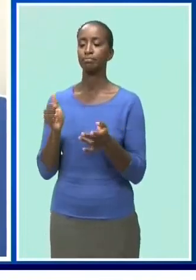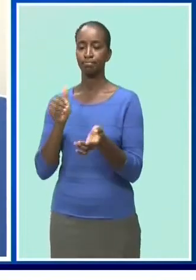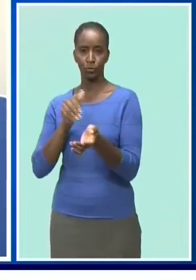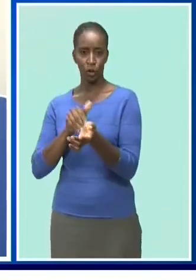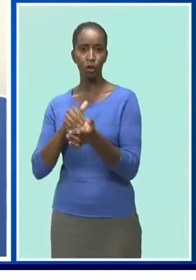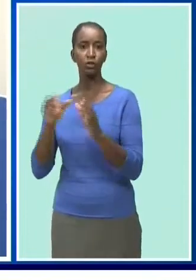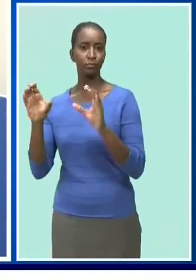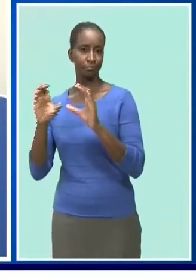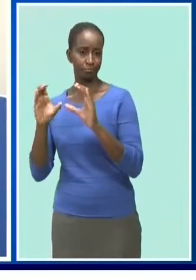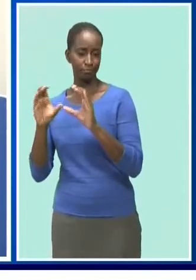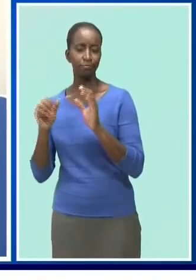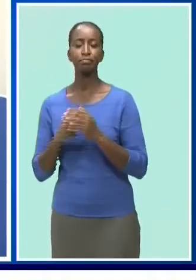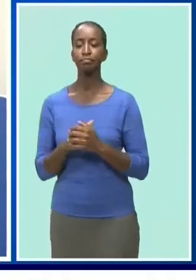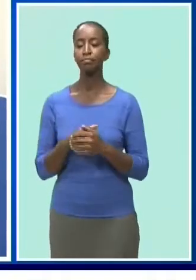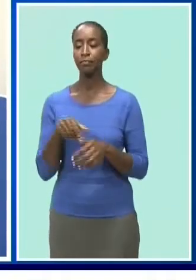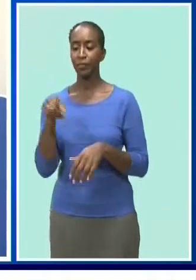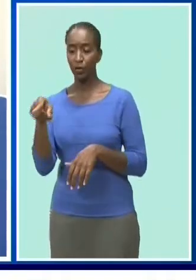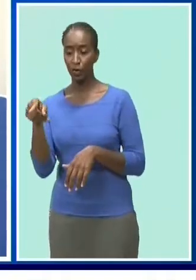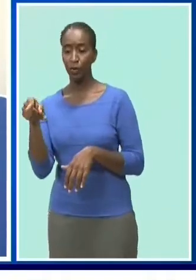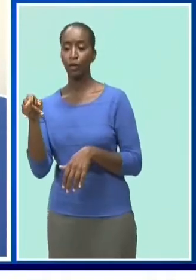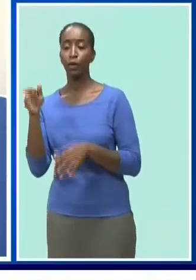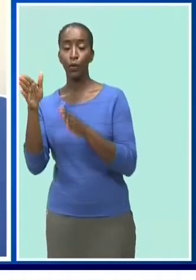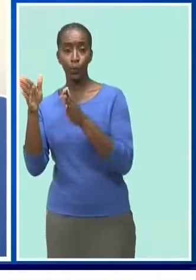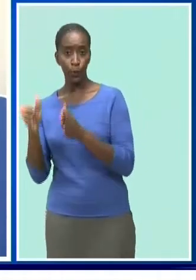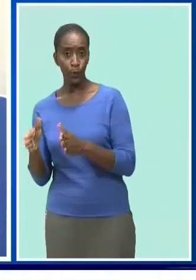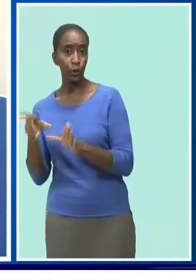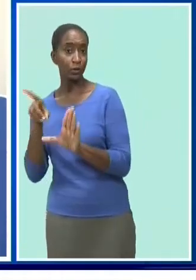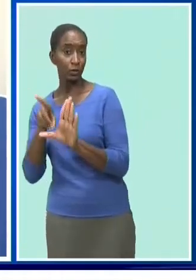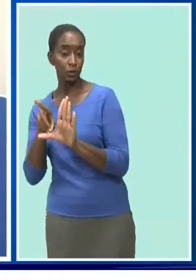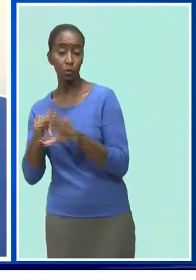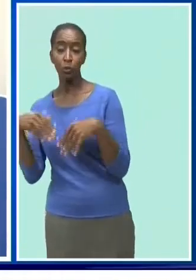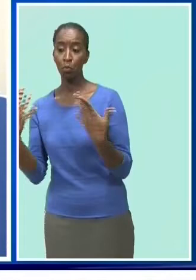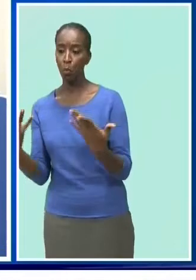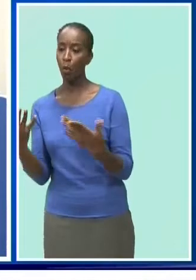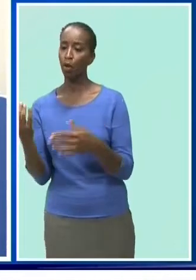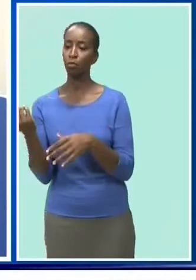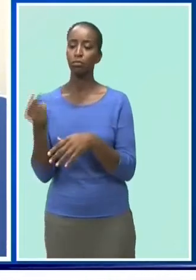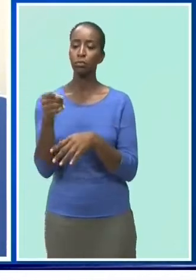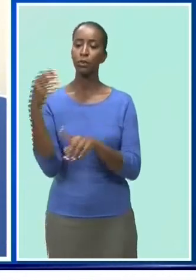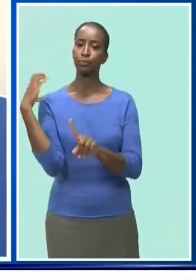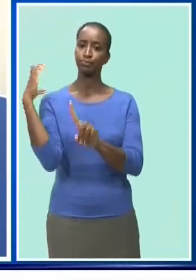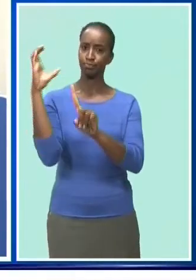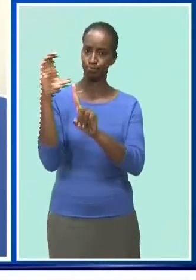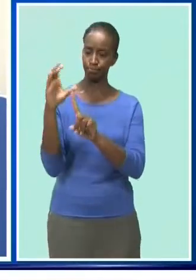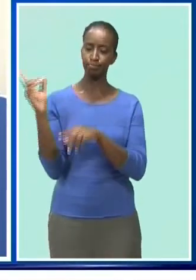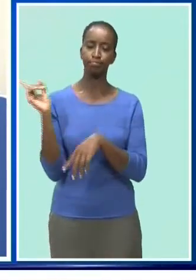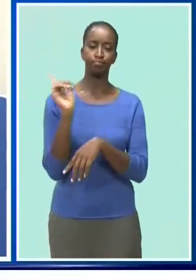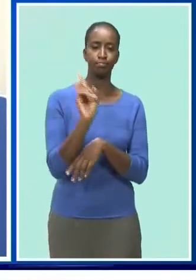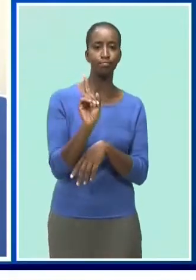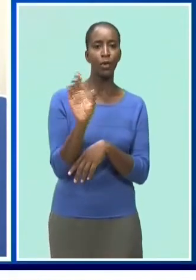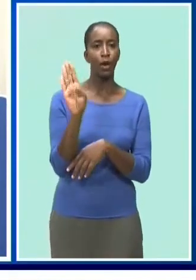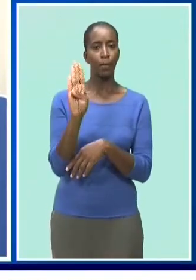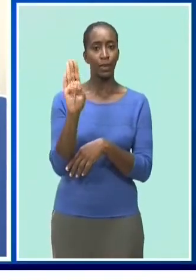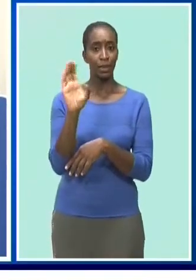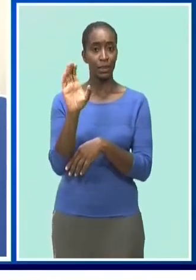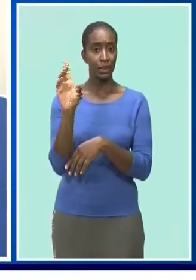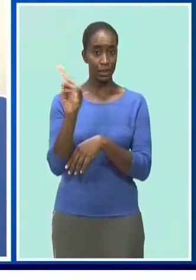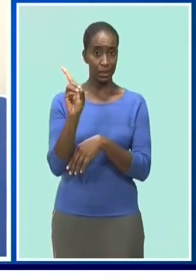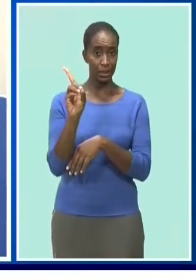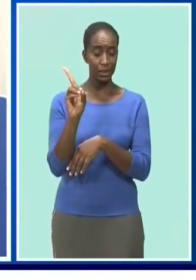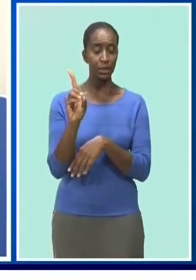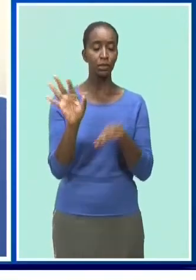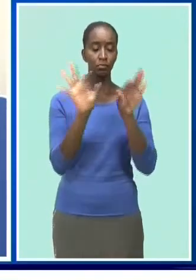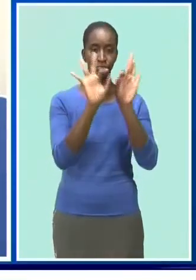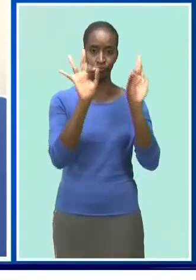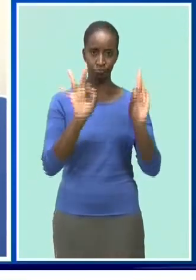or their assigned person come into the Barbados Council for the Disabled and fill out an online application, which is linked to the